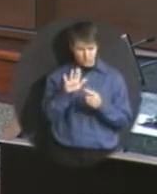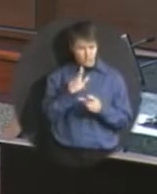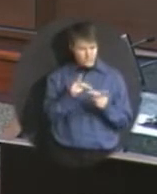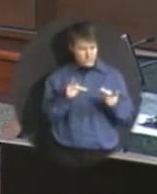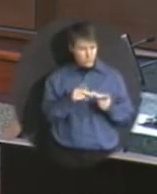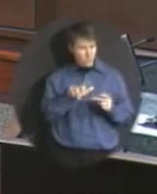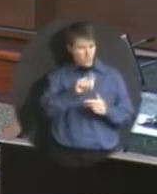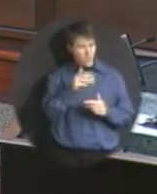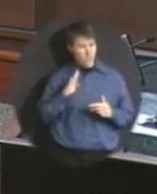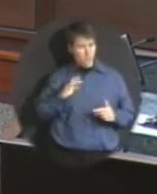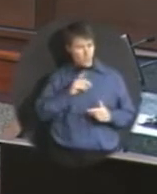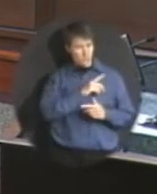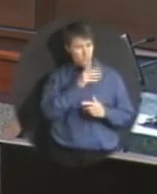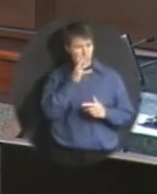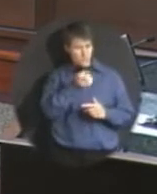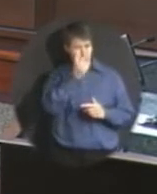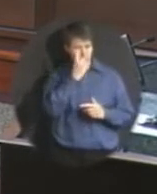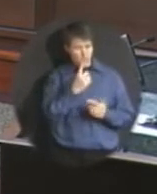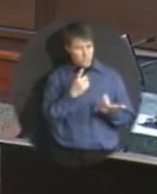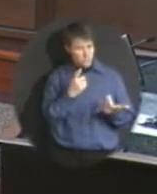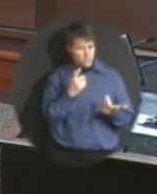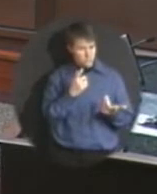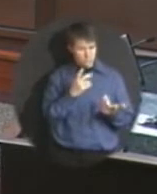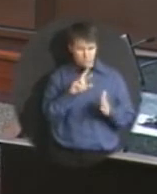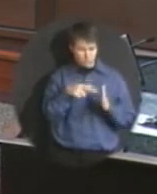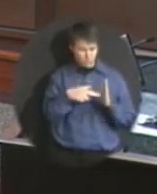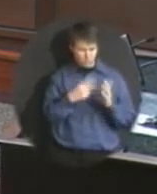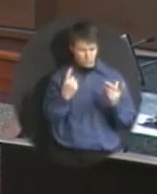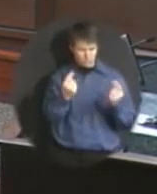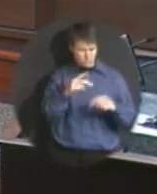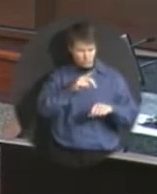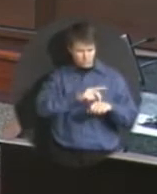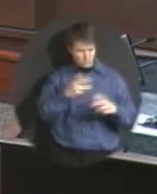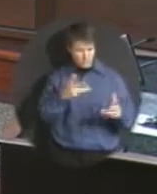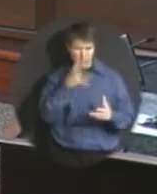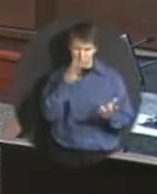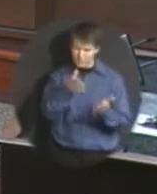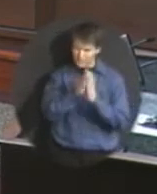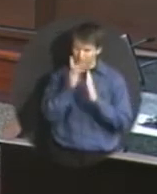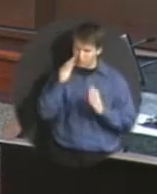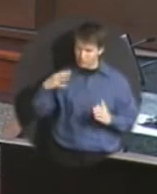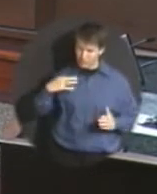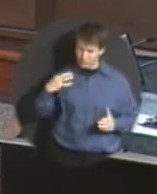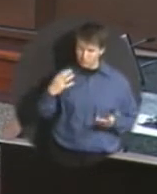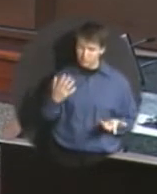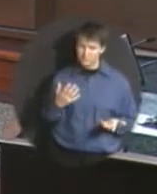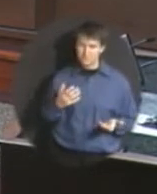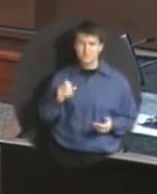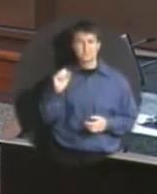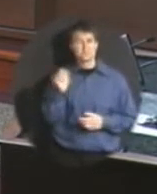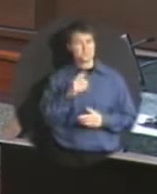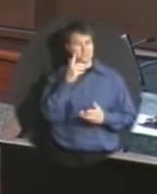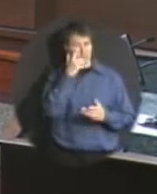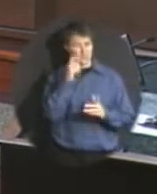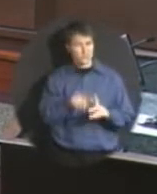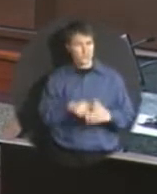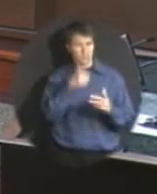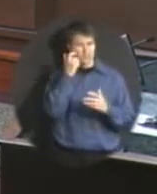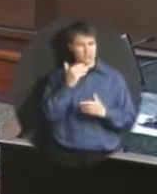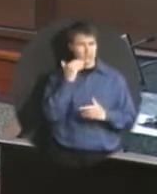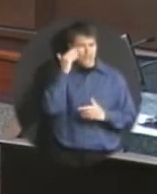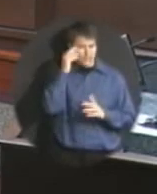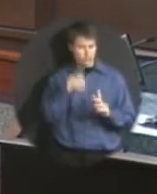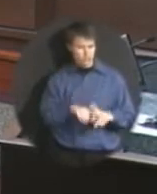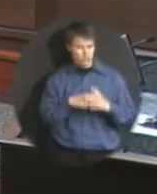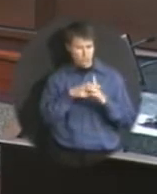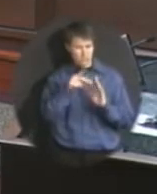other board members will understand the role, and then I will ask for volunteers. Great. I'll start since Head Start Policy